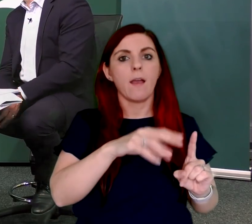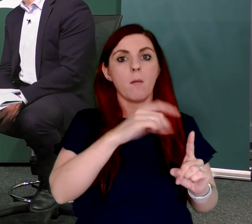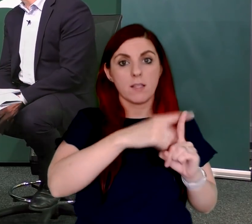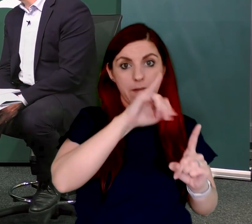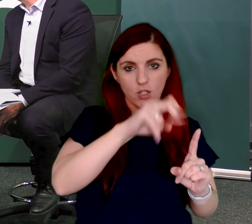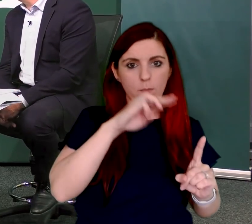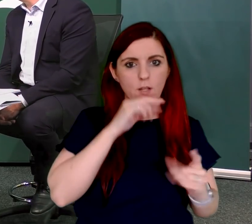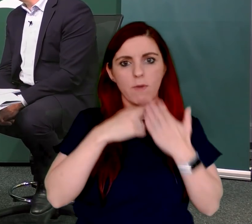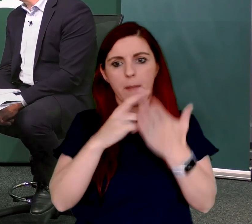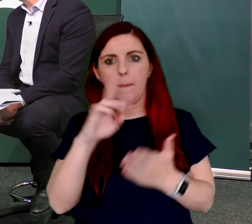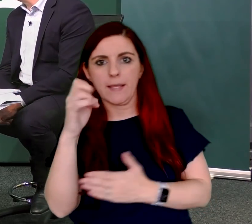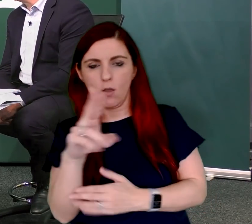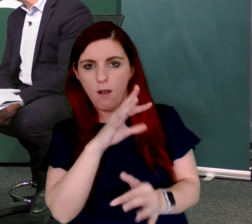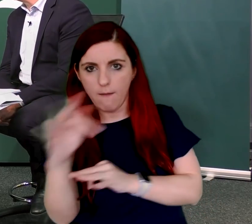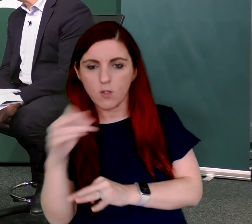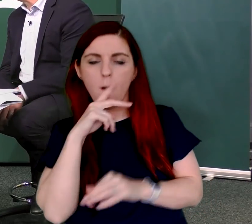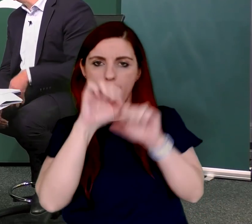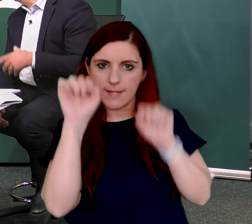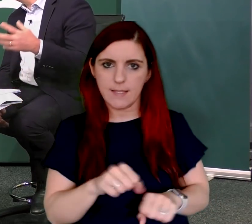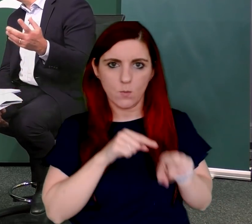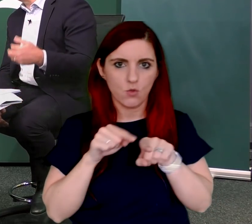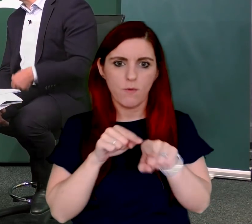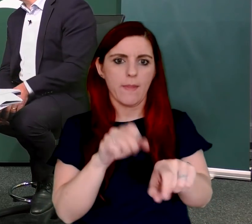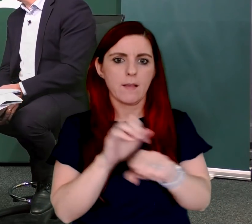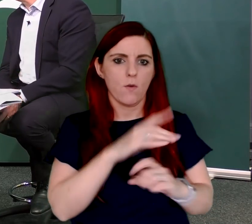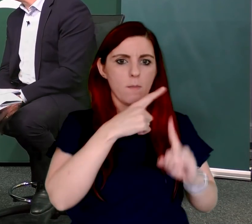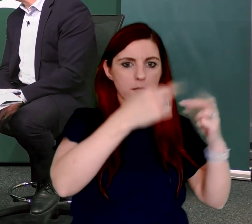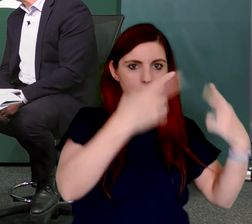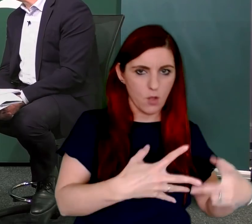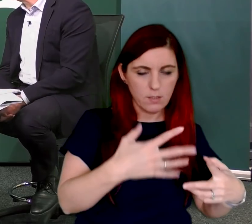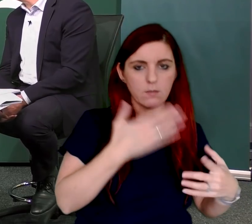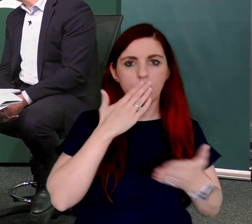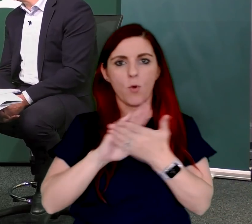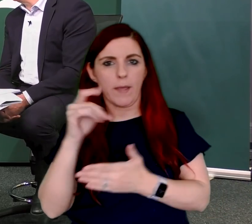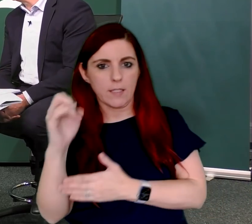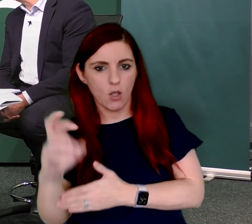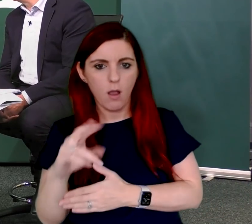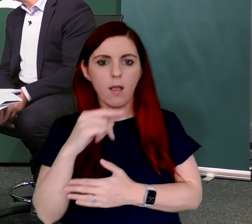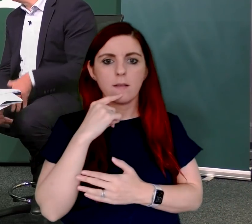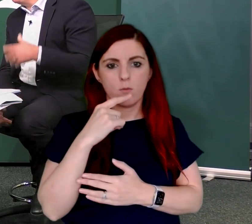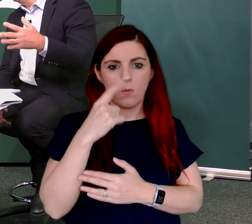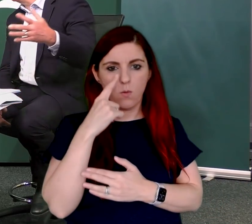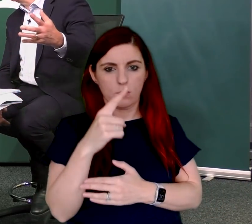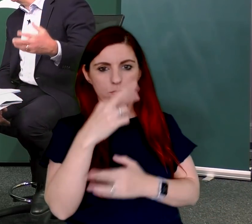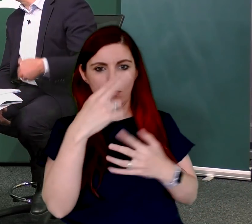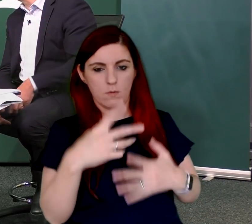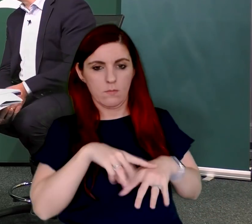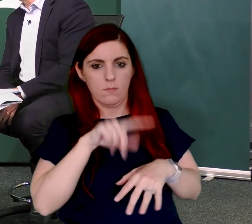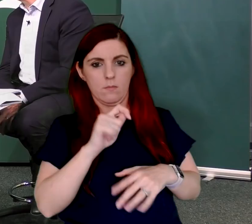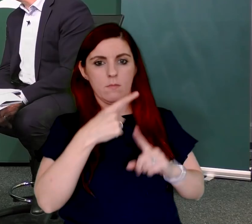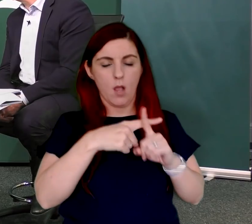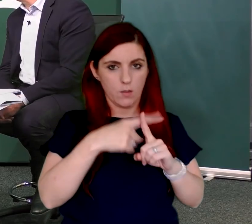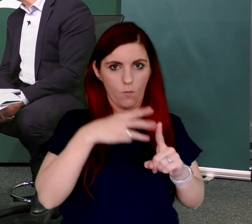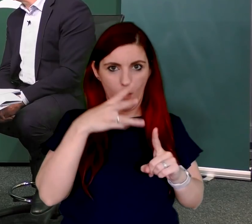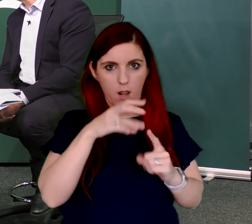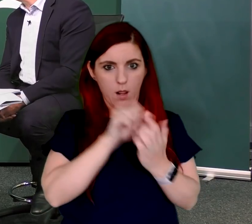system there to track that in relation to the positive results. And we've about 70,000 results, the majority of which are positive. Some people will record negative as well, but